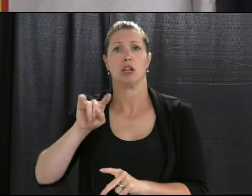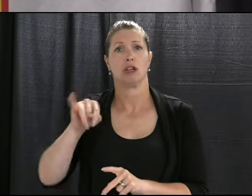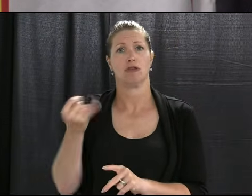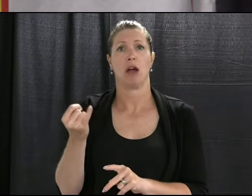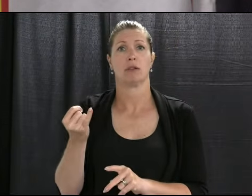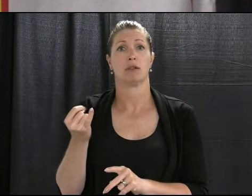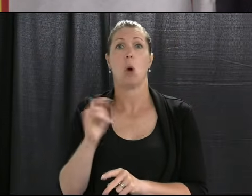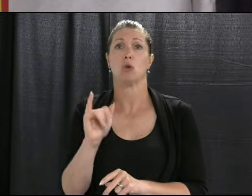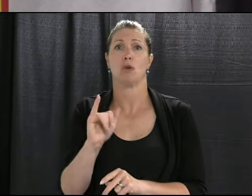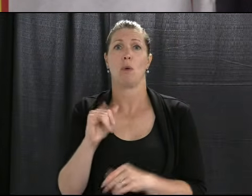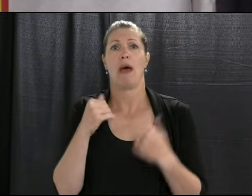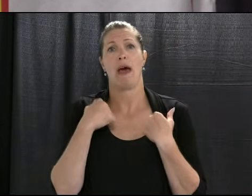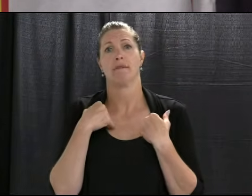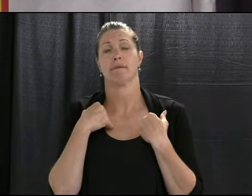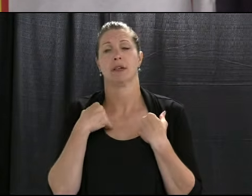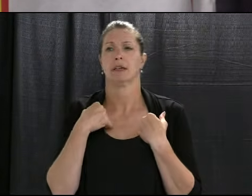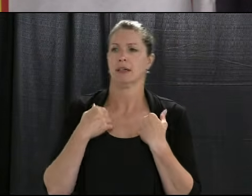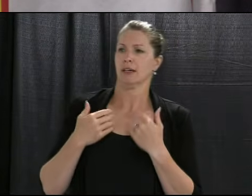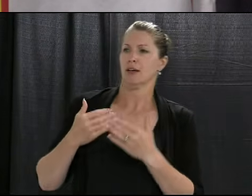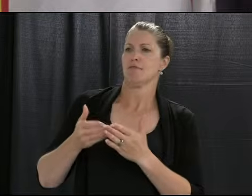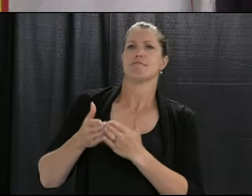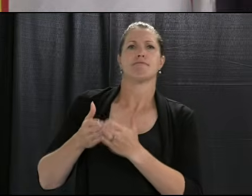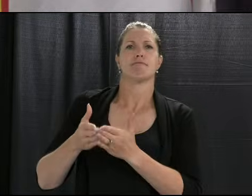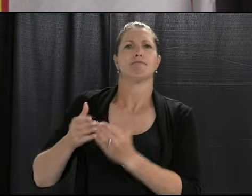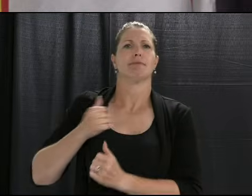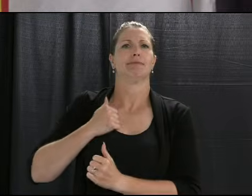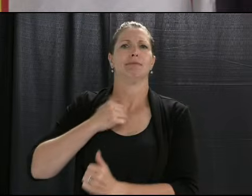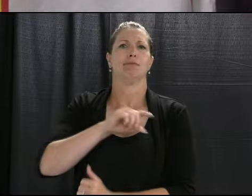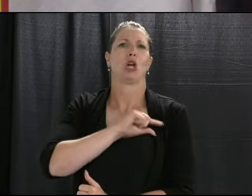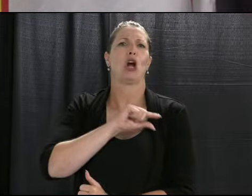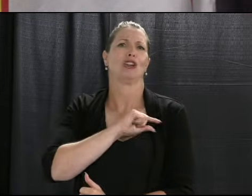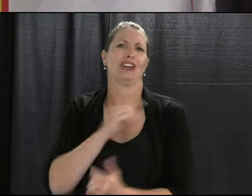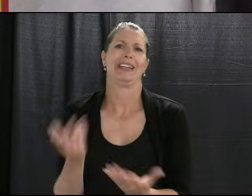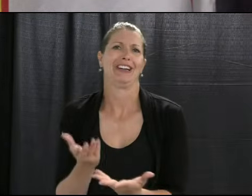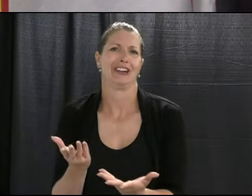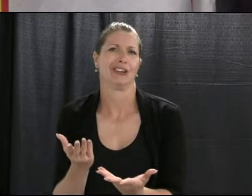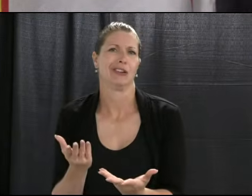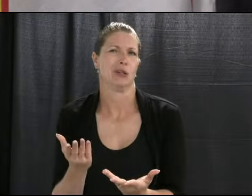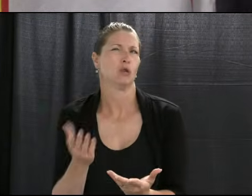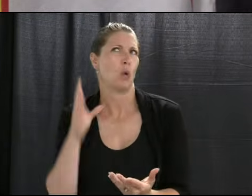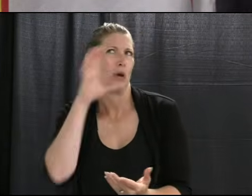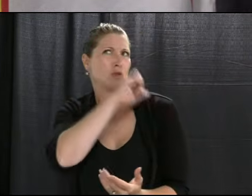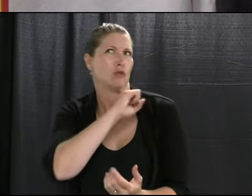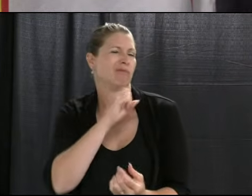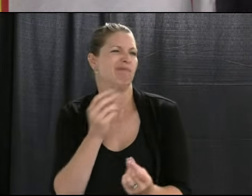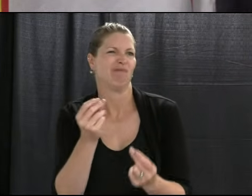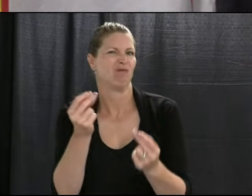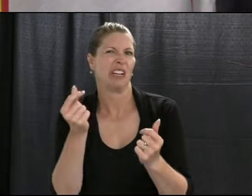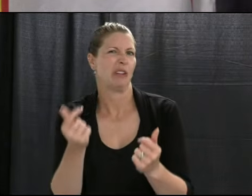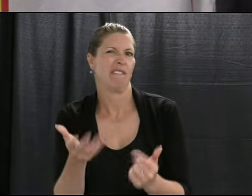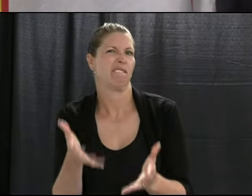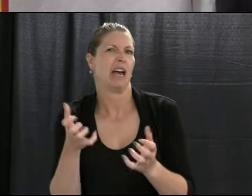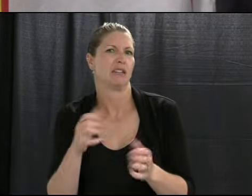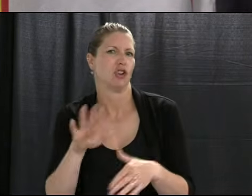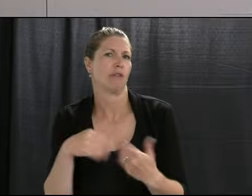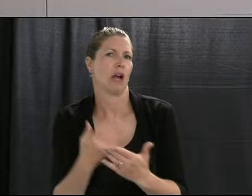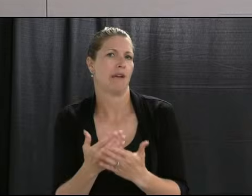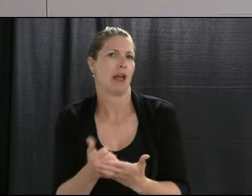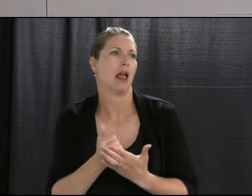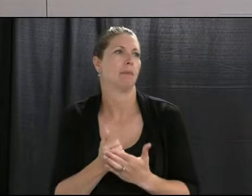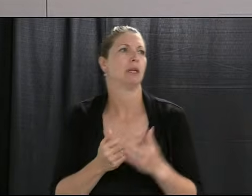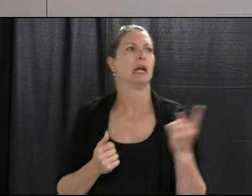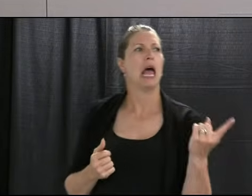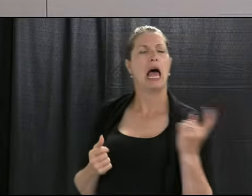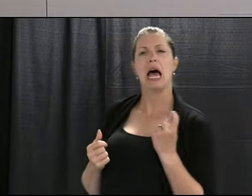a Coast Guard base, so I'm anticipating some of the Coast Guard elements could be handy very quickly. Mr. Aggie, what do you mean when you